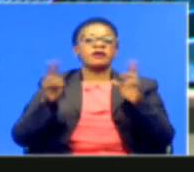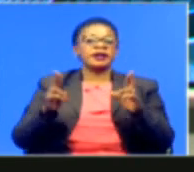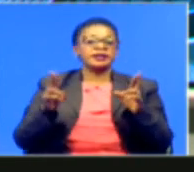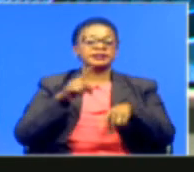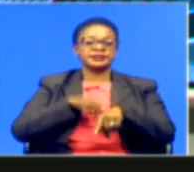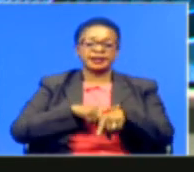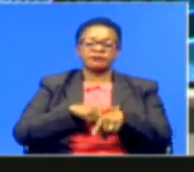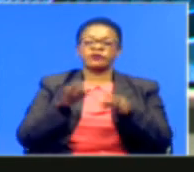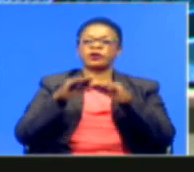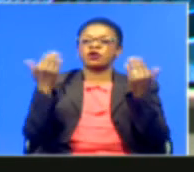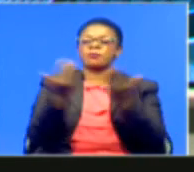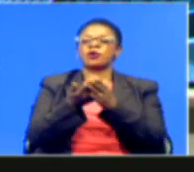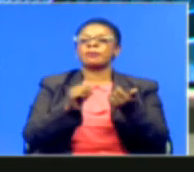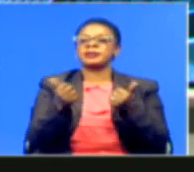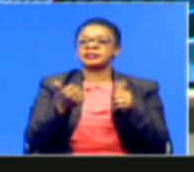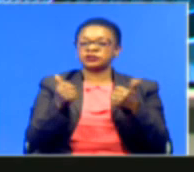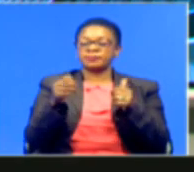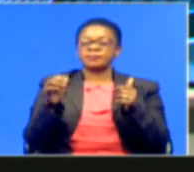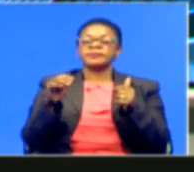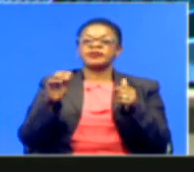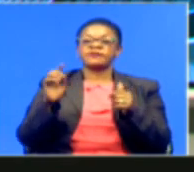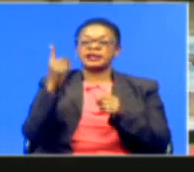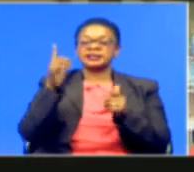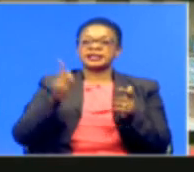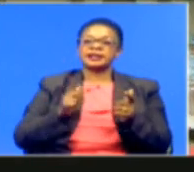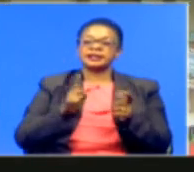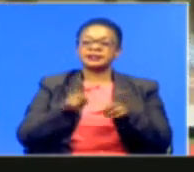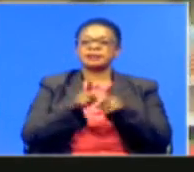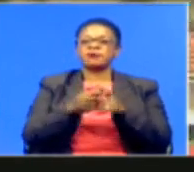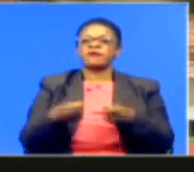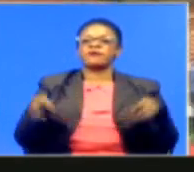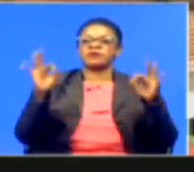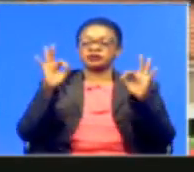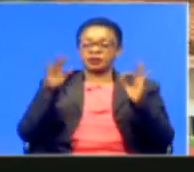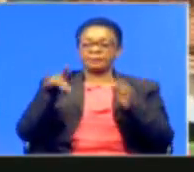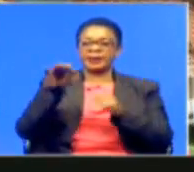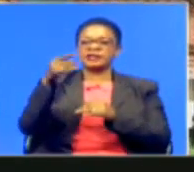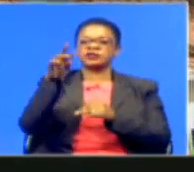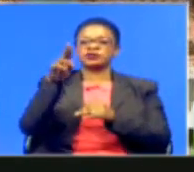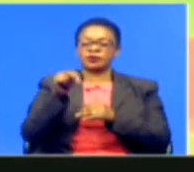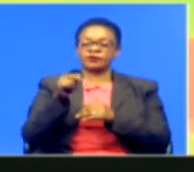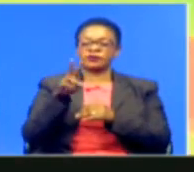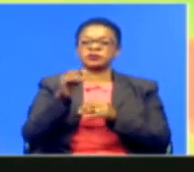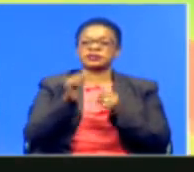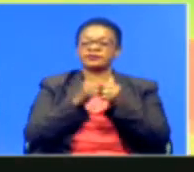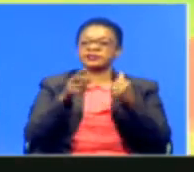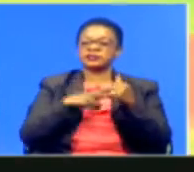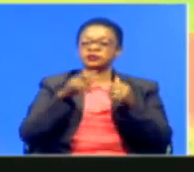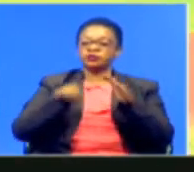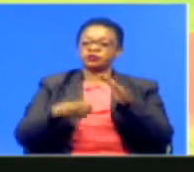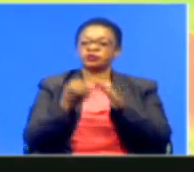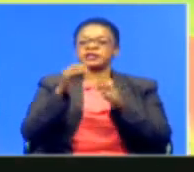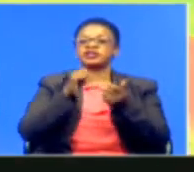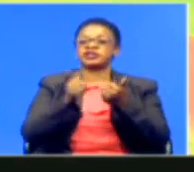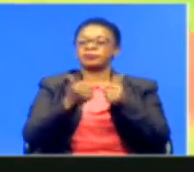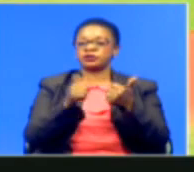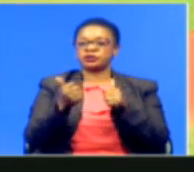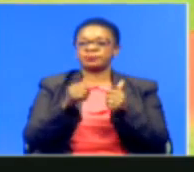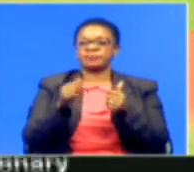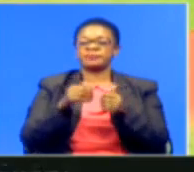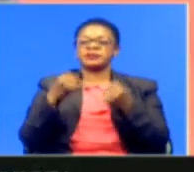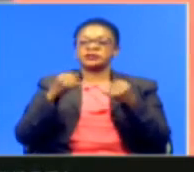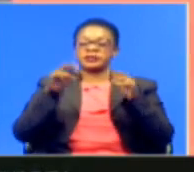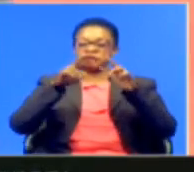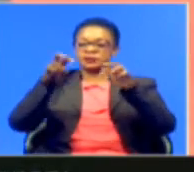for the global competition. The First Lady, who is also the official patron for the 2017 Junior Championship, inspected the main arena at